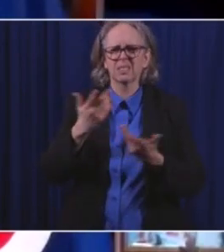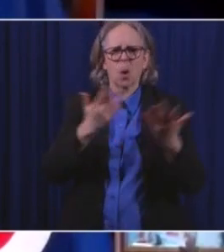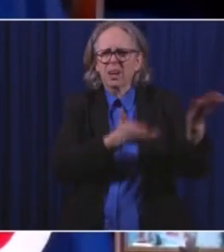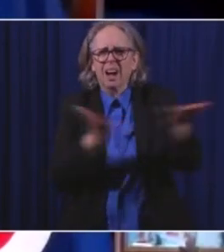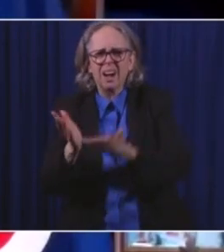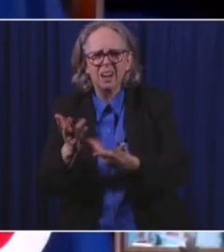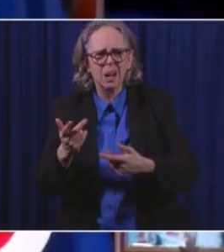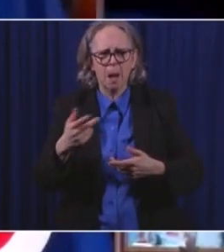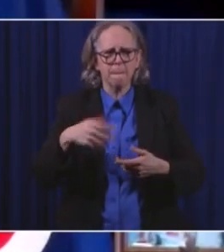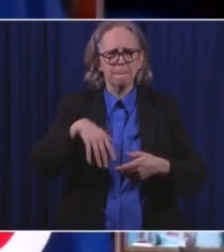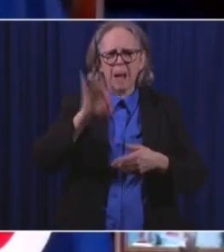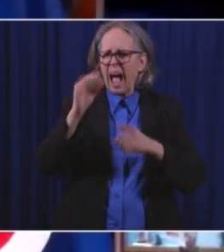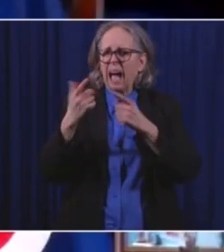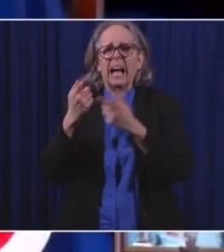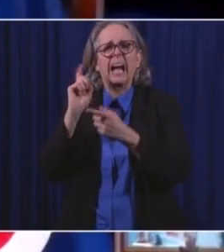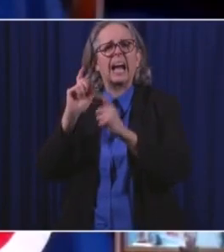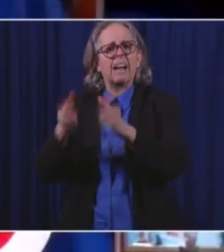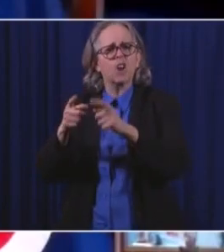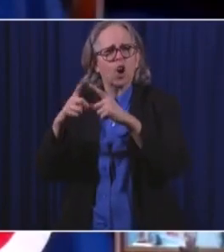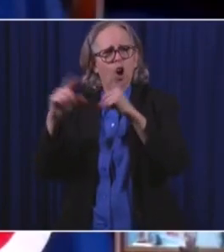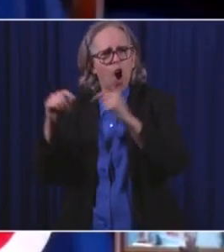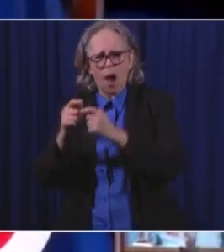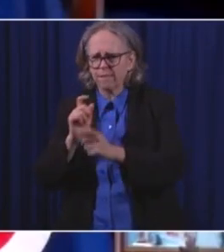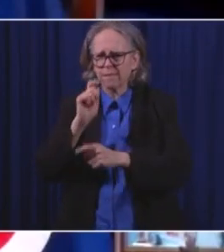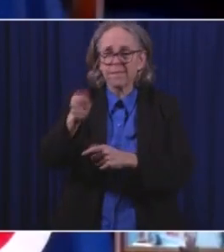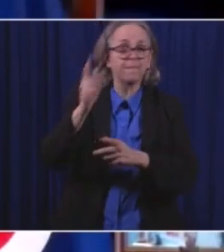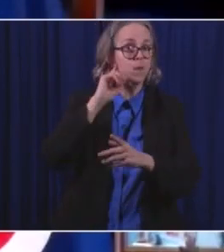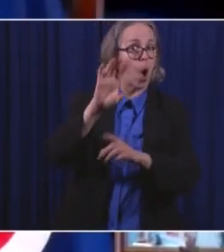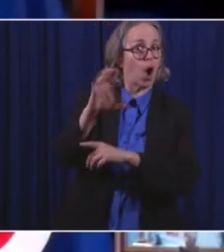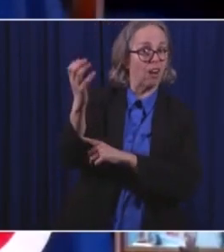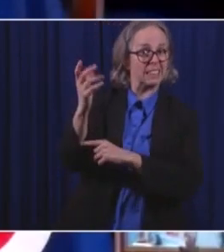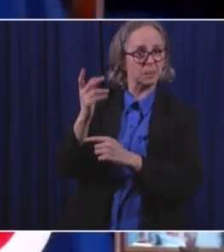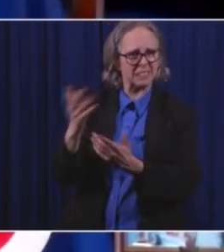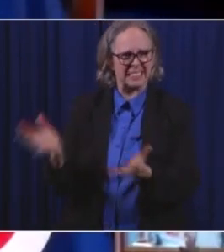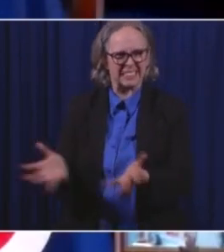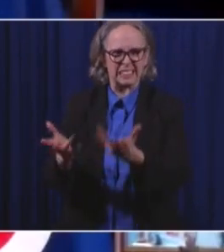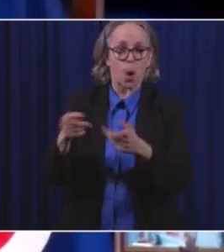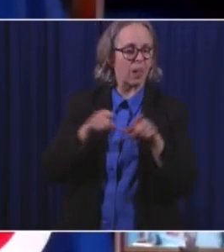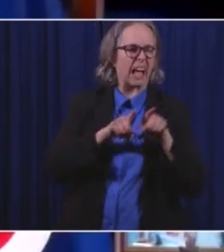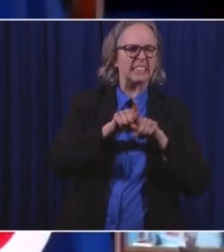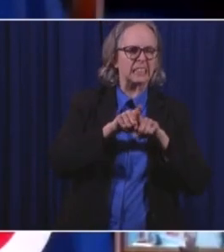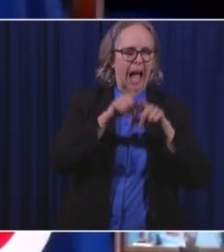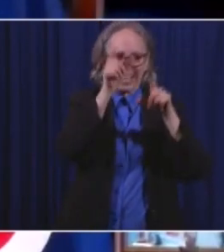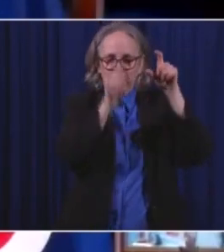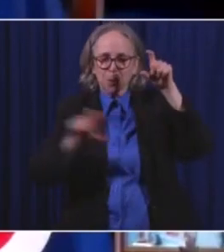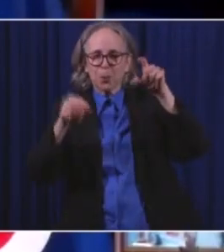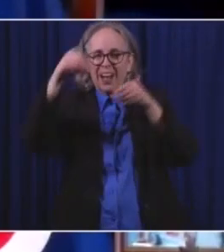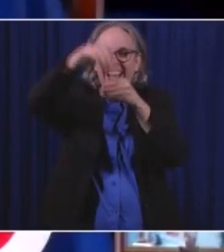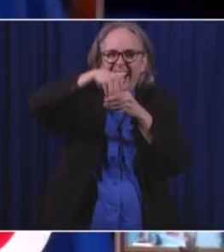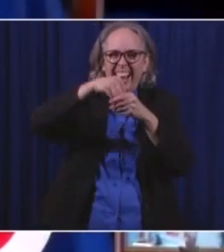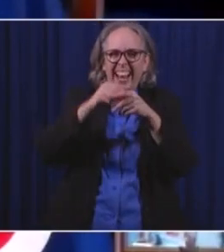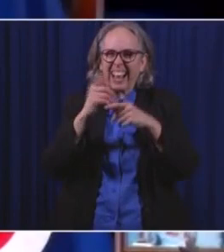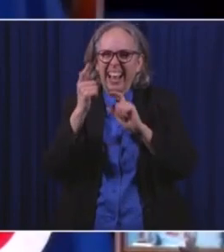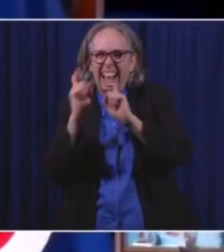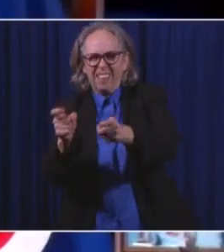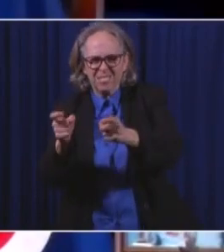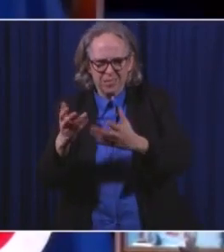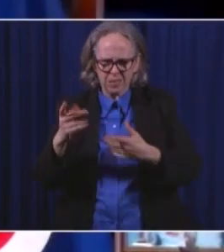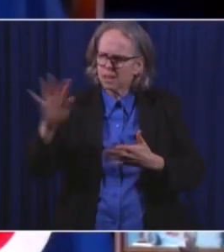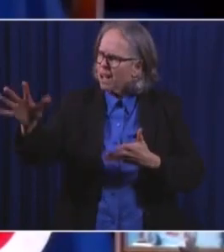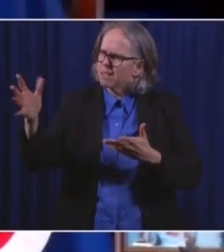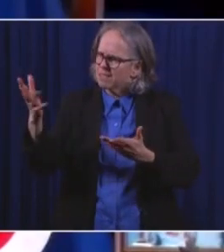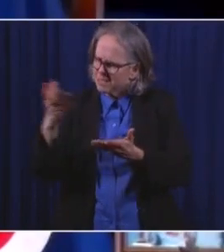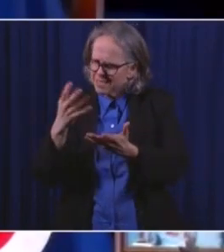gift card for someone's stocking this year. All of these things can help our restaurants get through this and also keep us